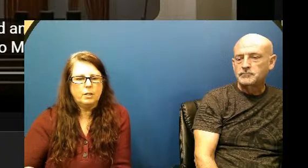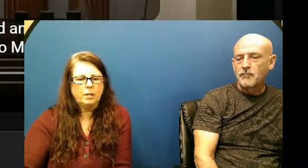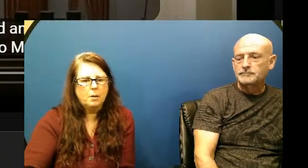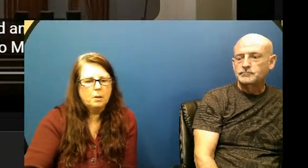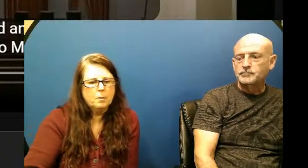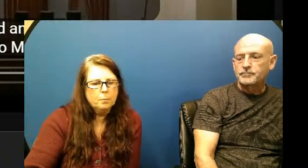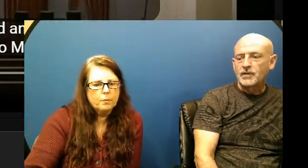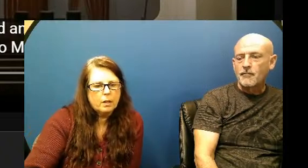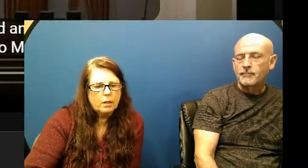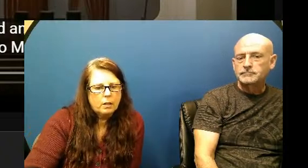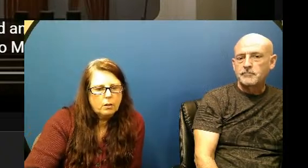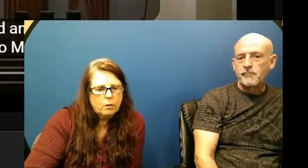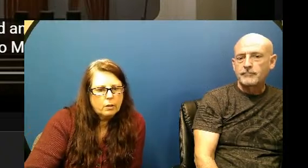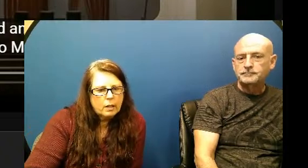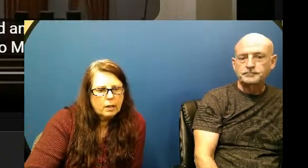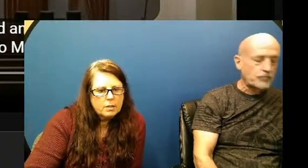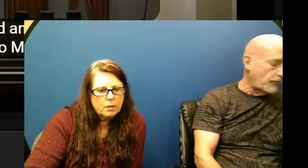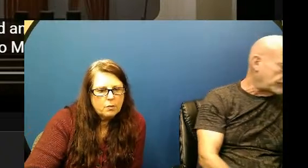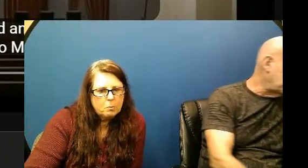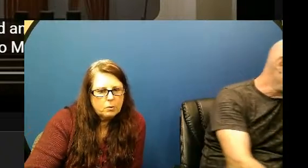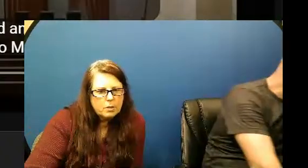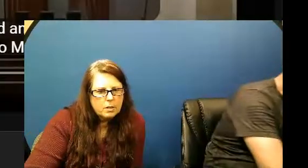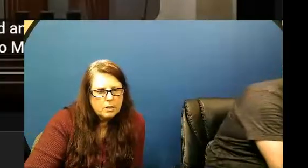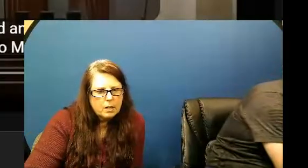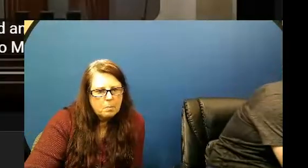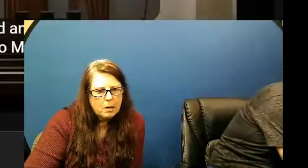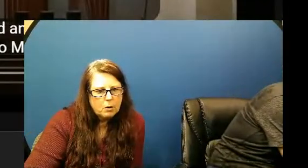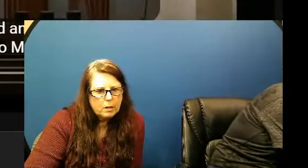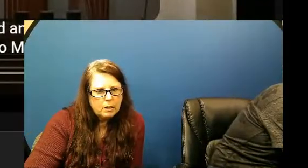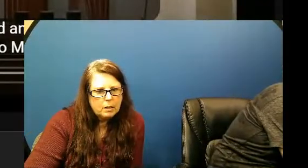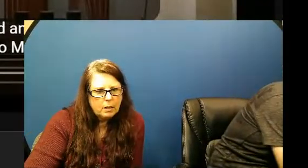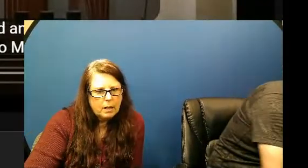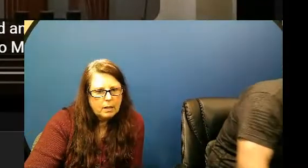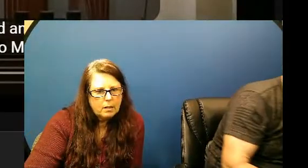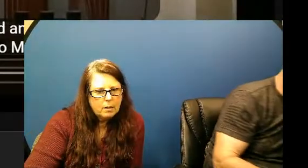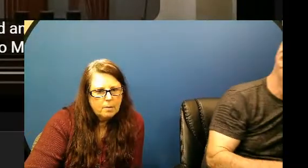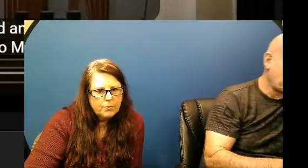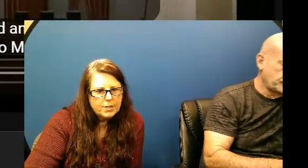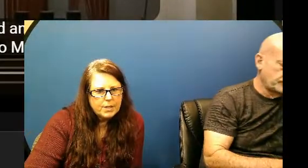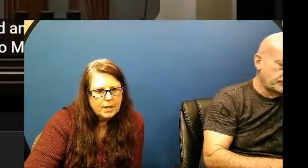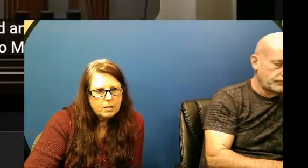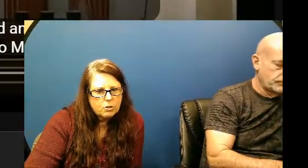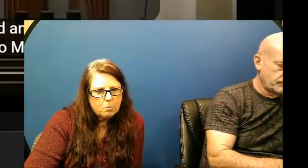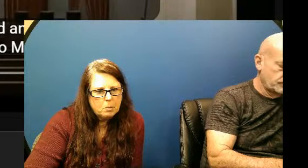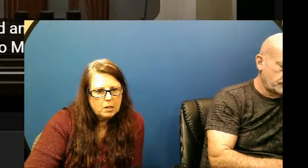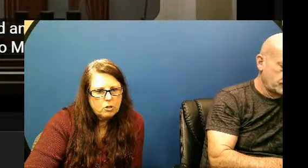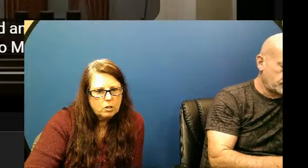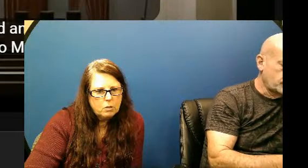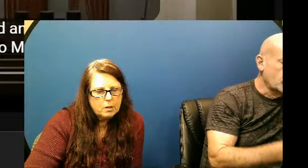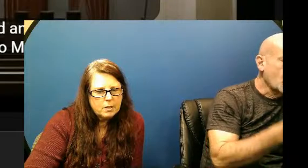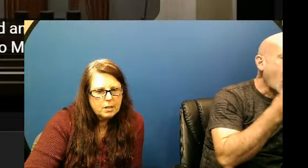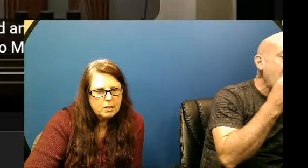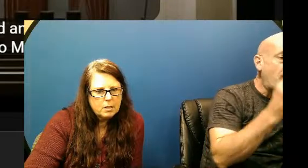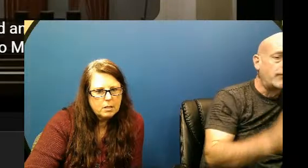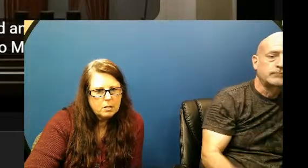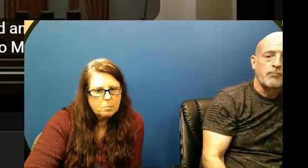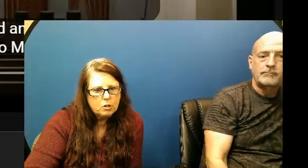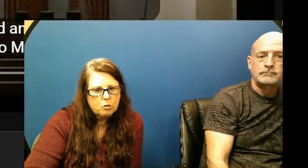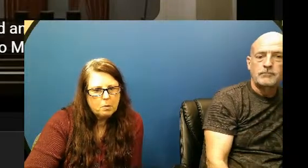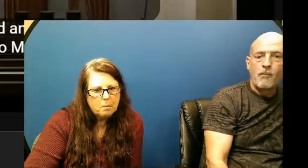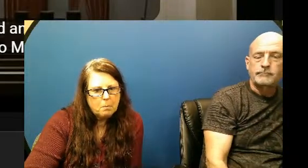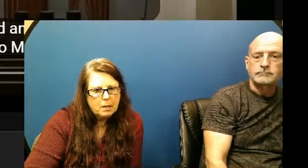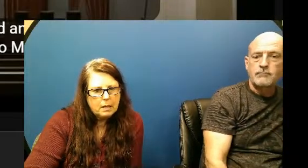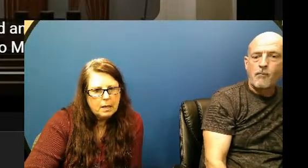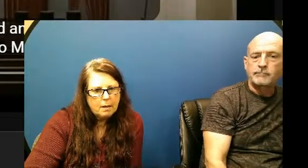saying, Tony? And Organic Silver Moon says to get a better winning leg, saying discrimination to U.S. citizens